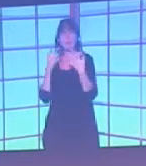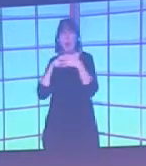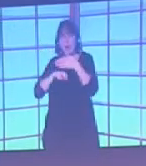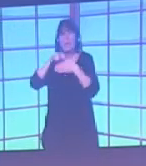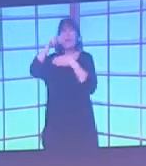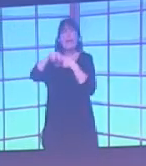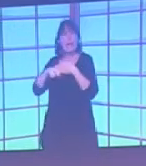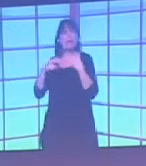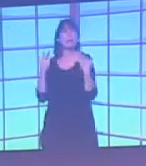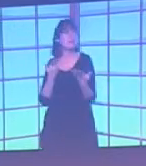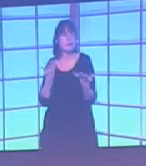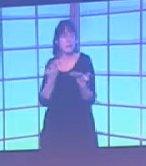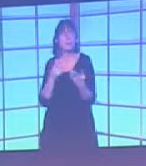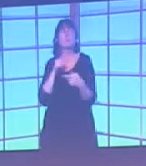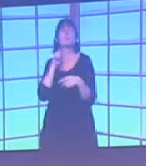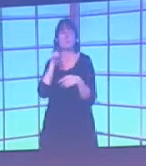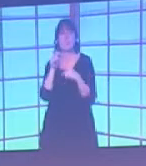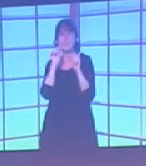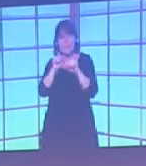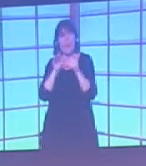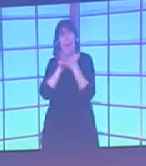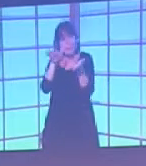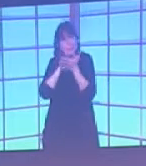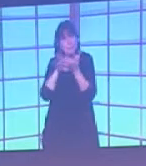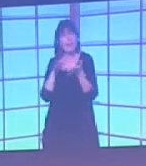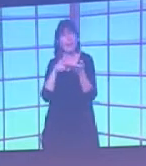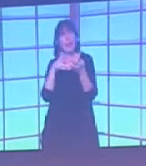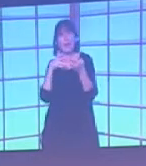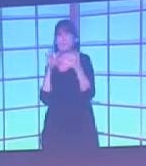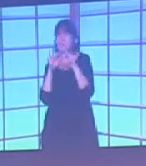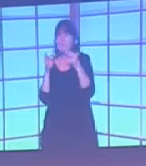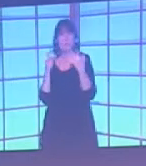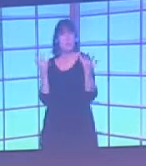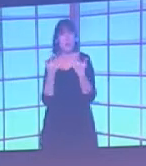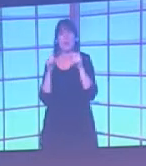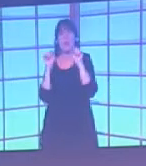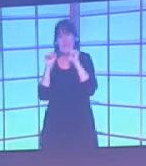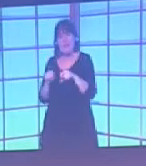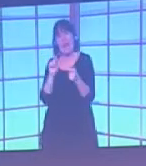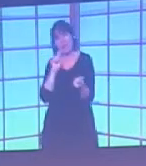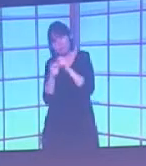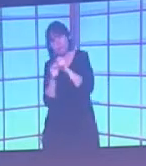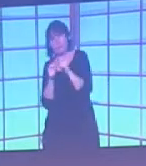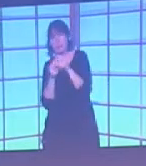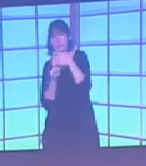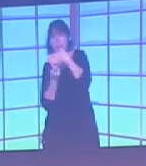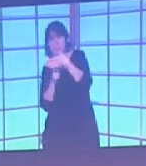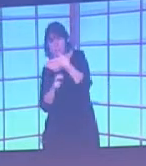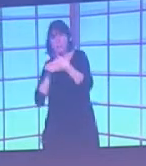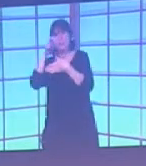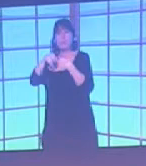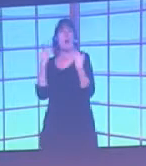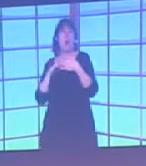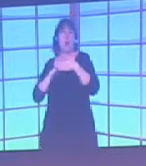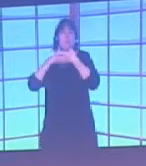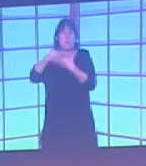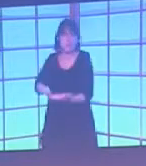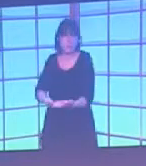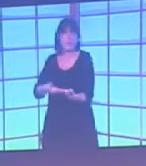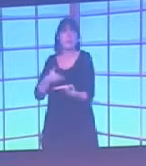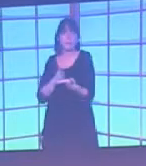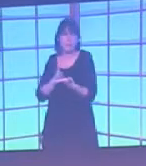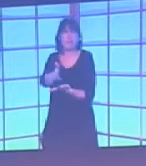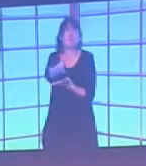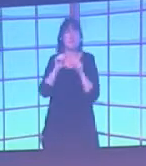together, and how then we might be able to address them, because I think sometimes it puts organisations